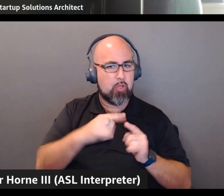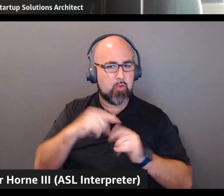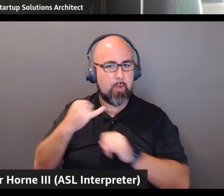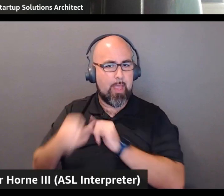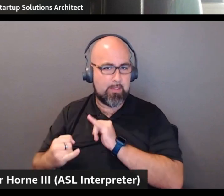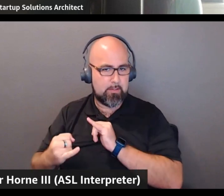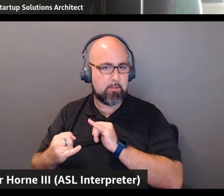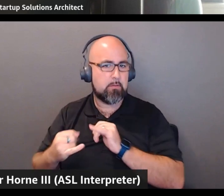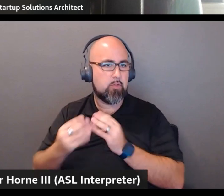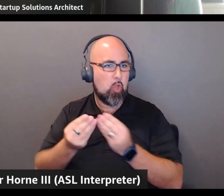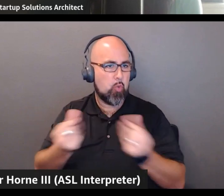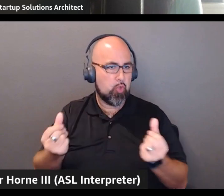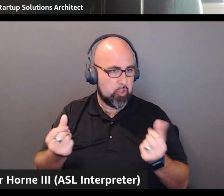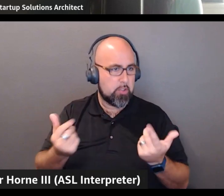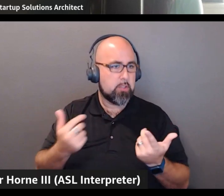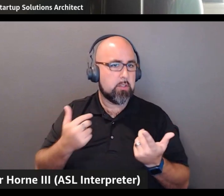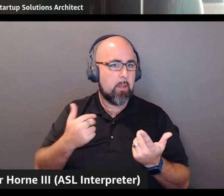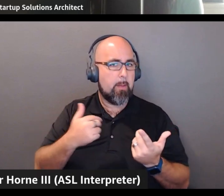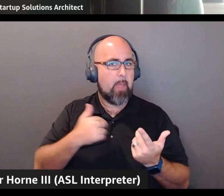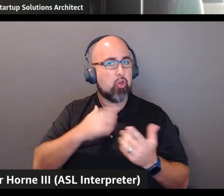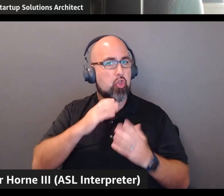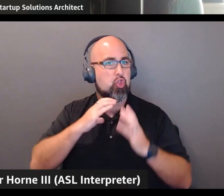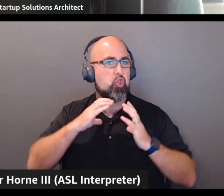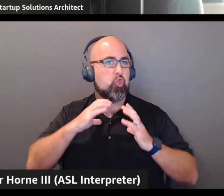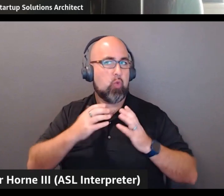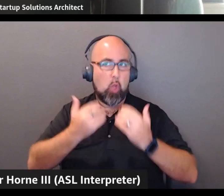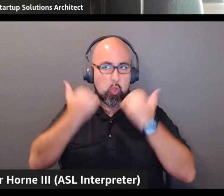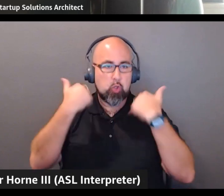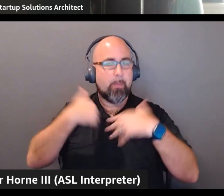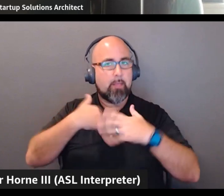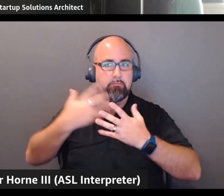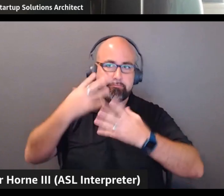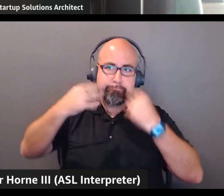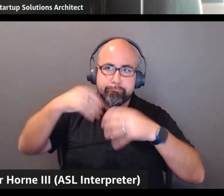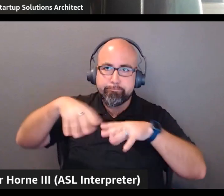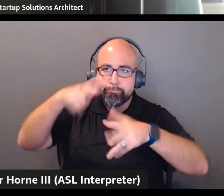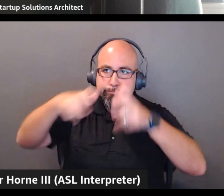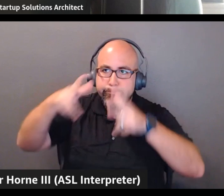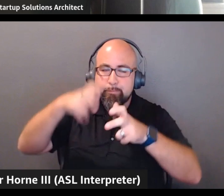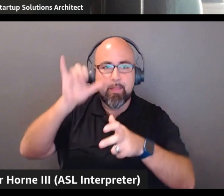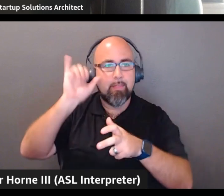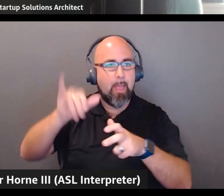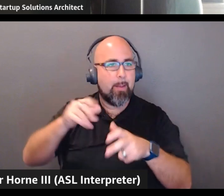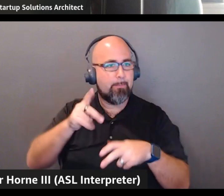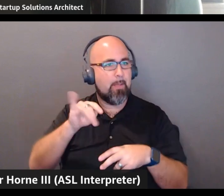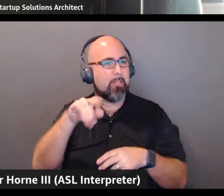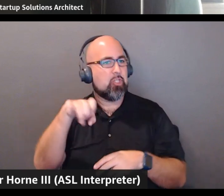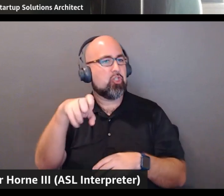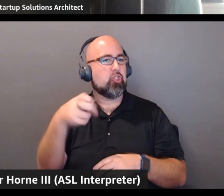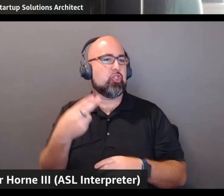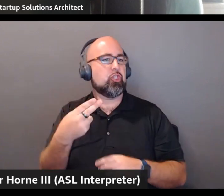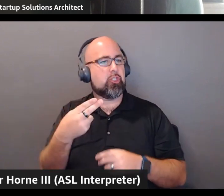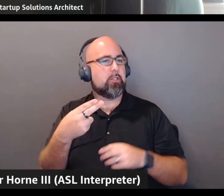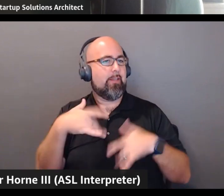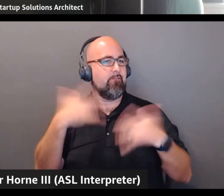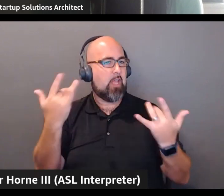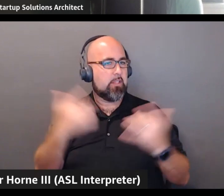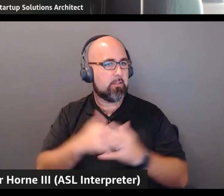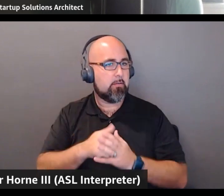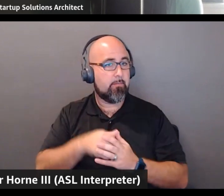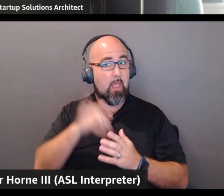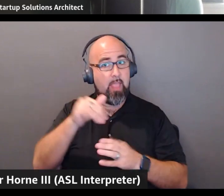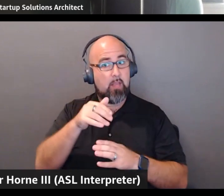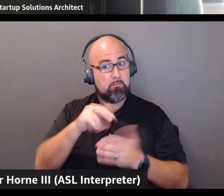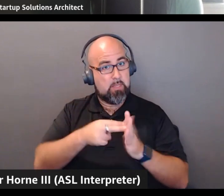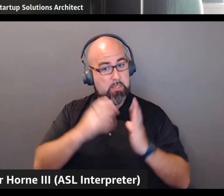by consuming, Amazon Omics published events. And so what this will enable customers to do is